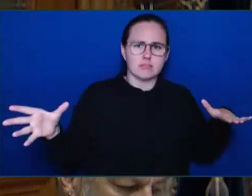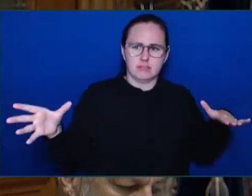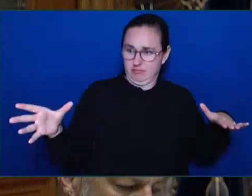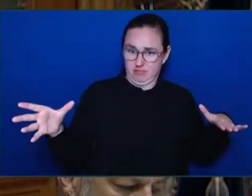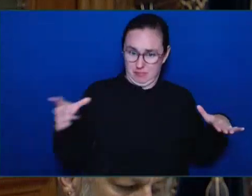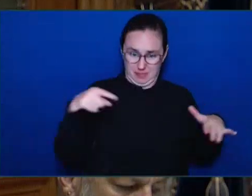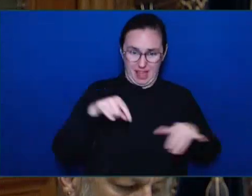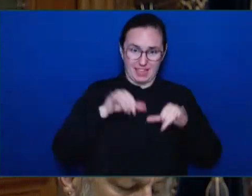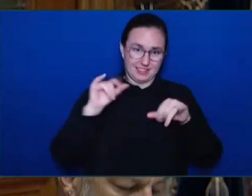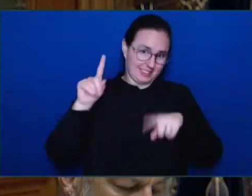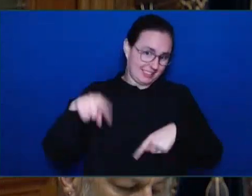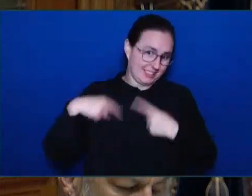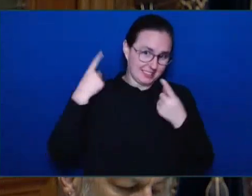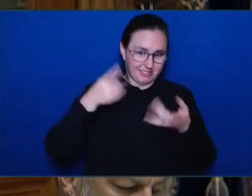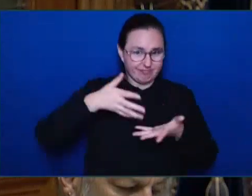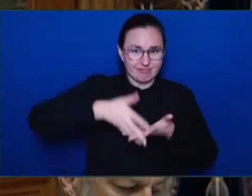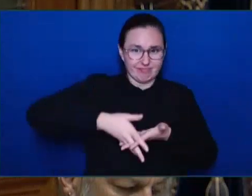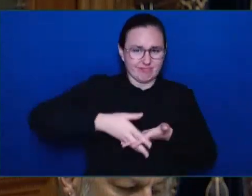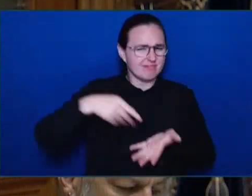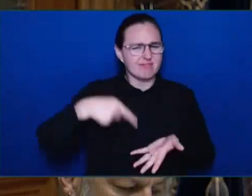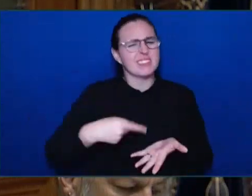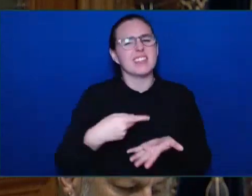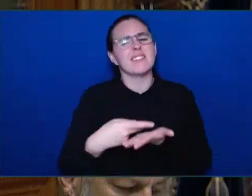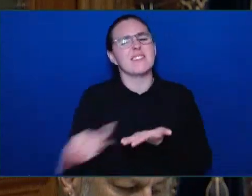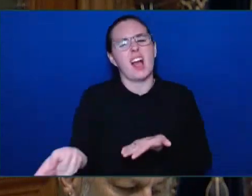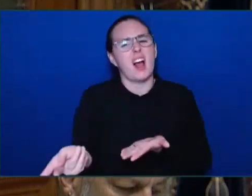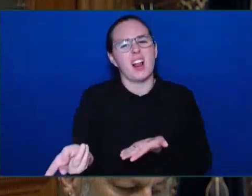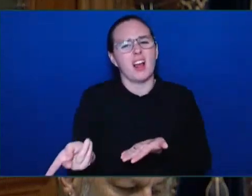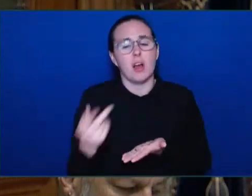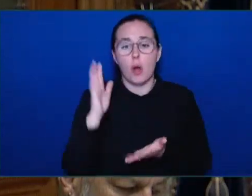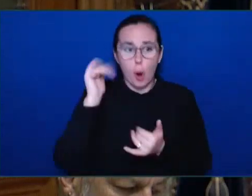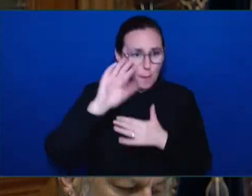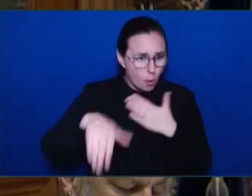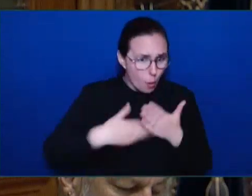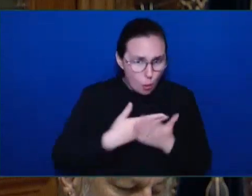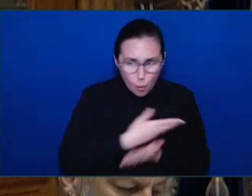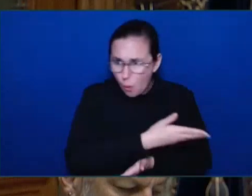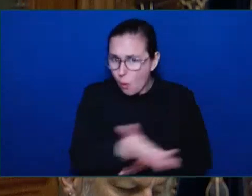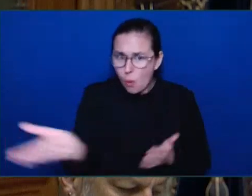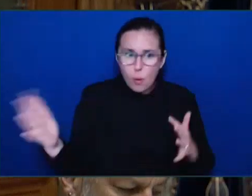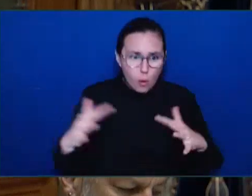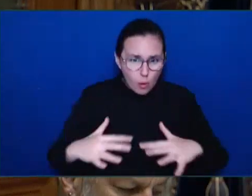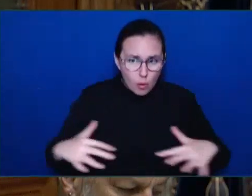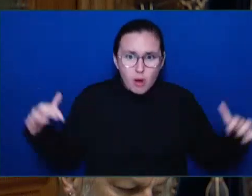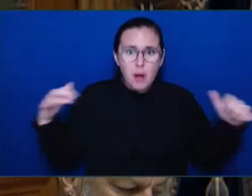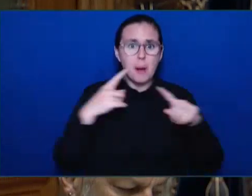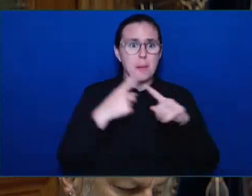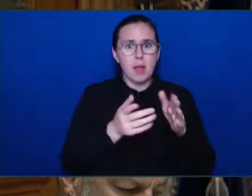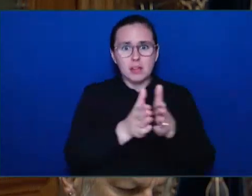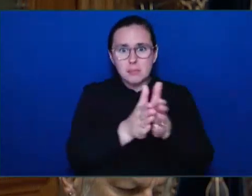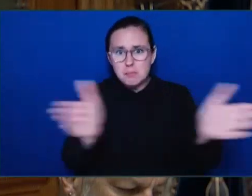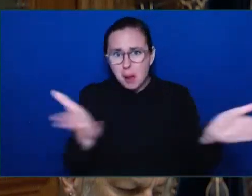to know that for each child in care, this government budgets